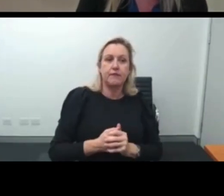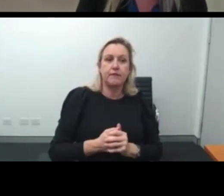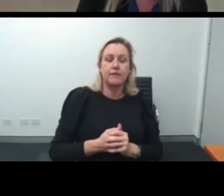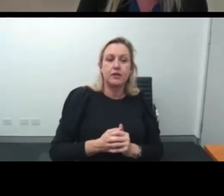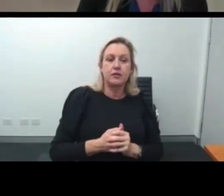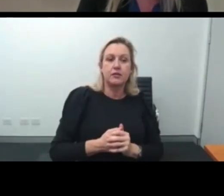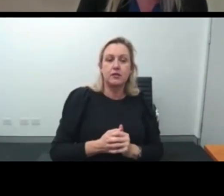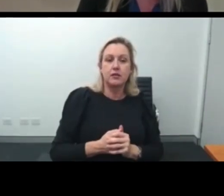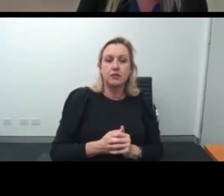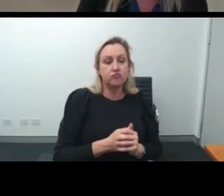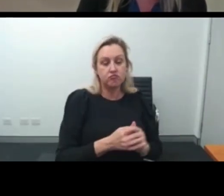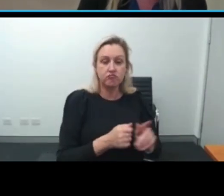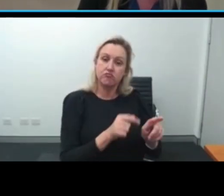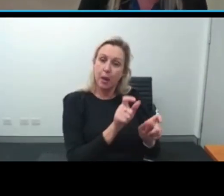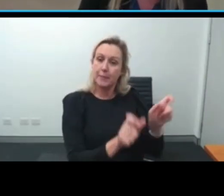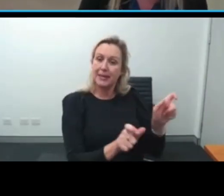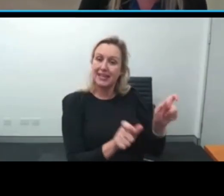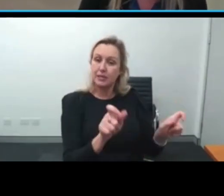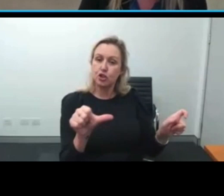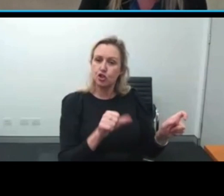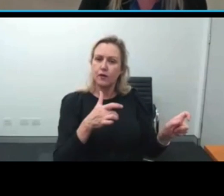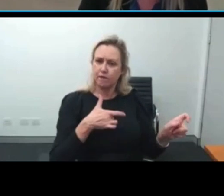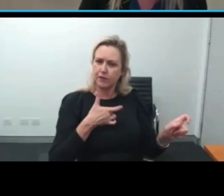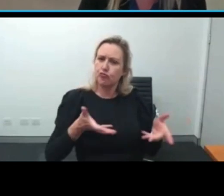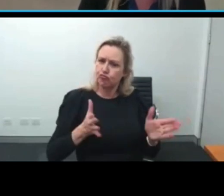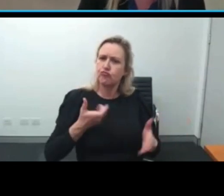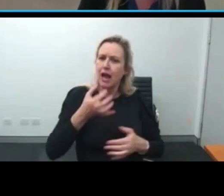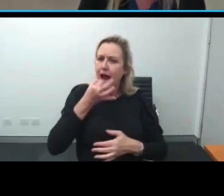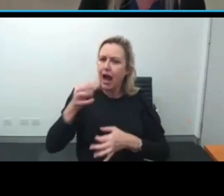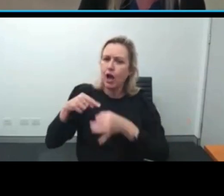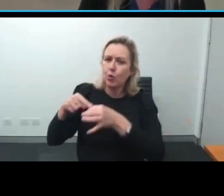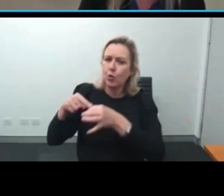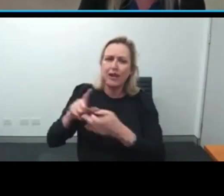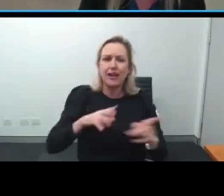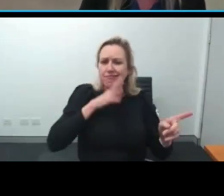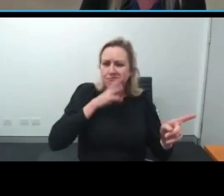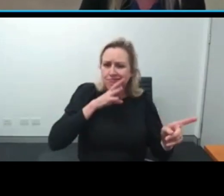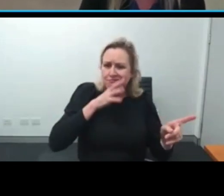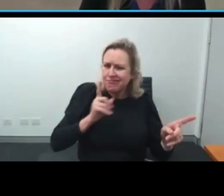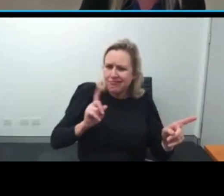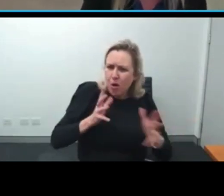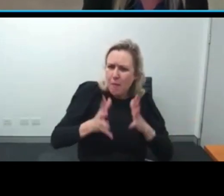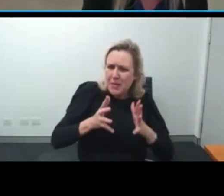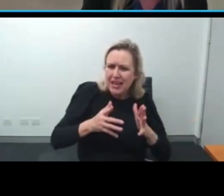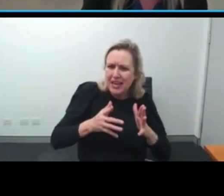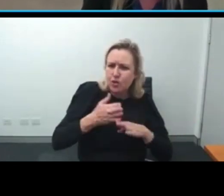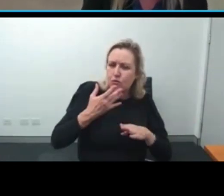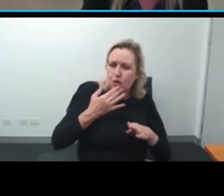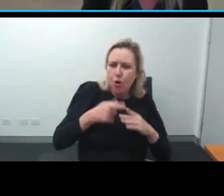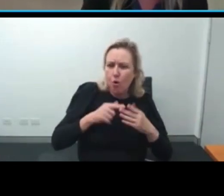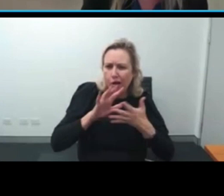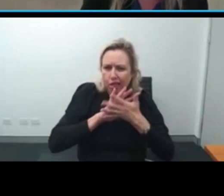Care recipients should feel comfortable to ask questions of their providers if they don't understand what the new prices mean or there is a lack of